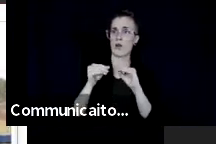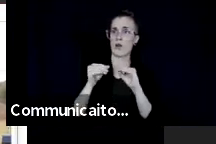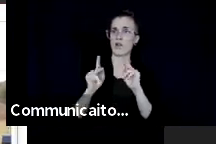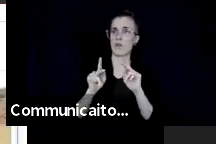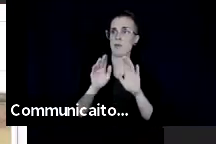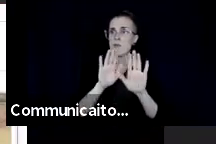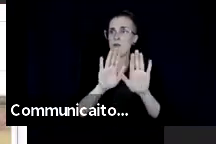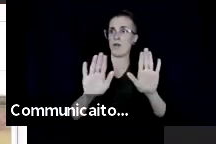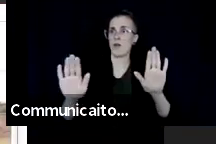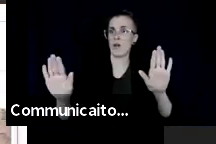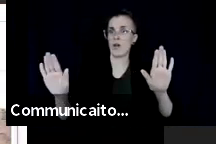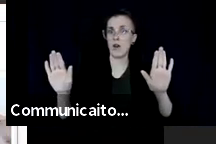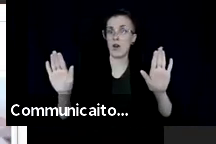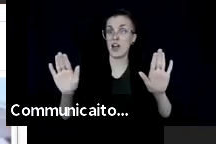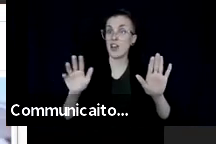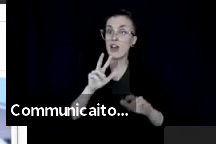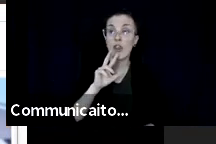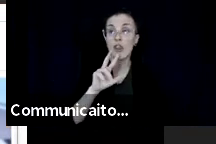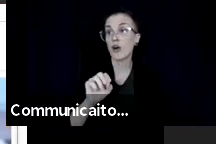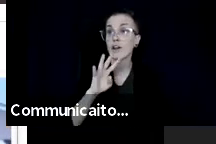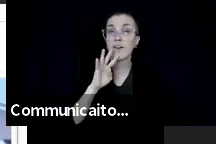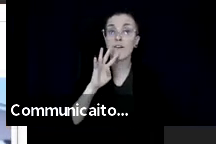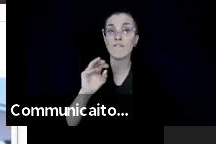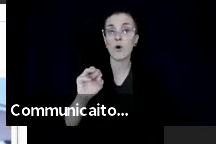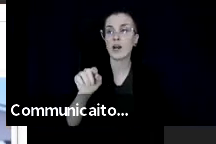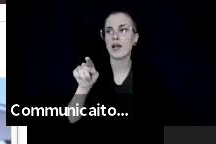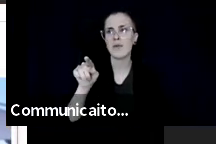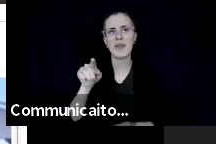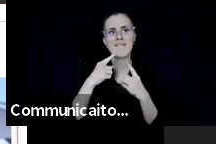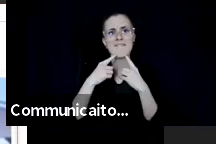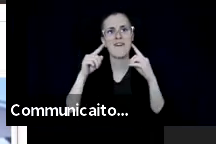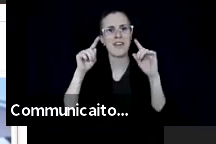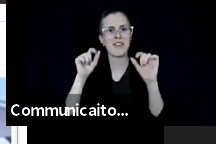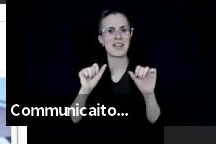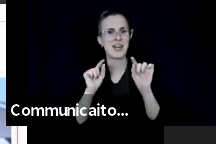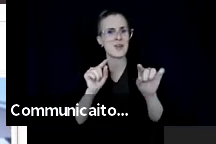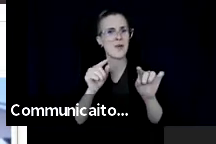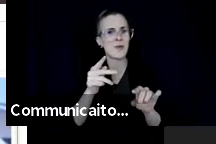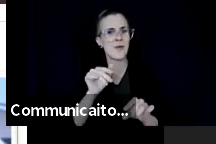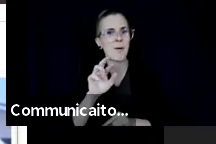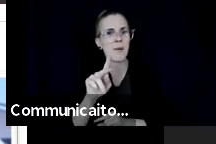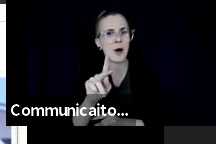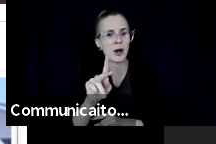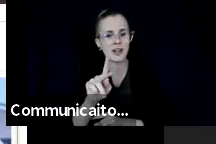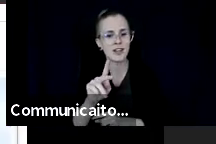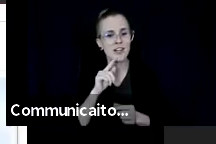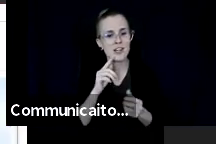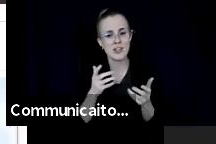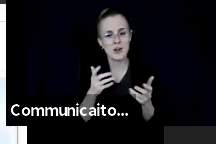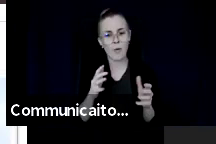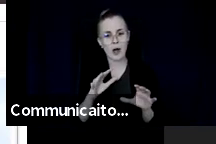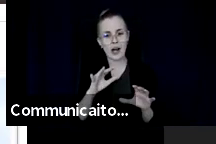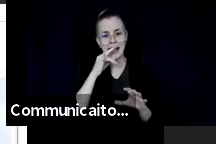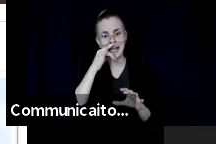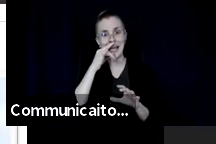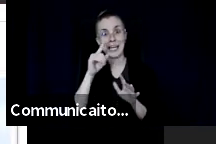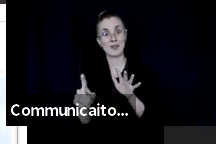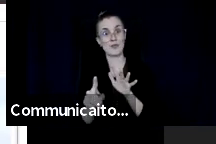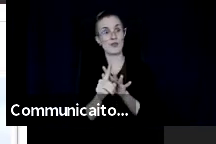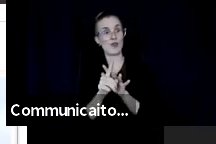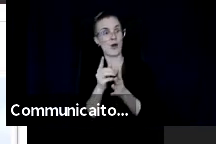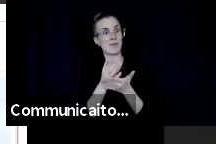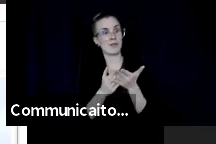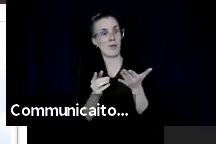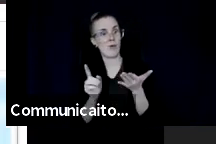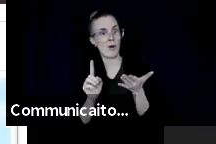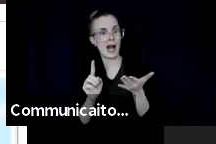30, 40 years old, and they're finally able to participate. You never want a kid to show up somewhere, whether it's a park or another